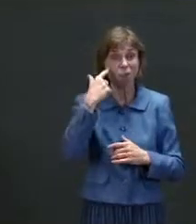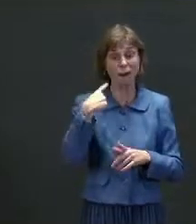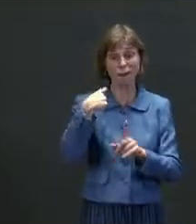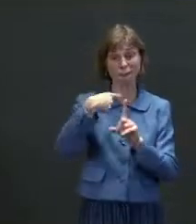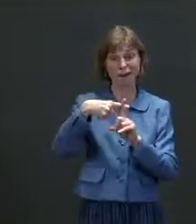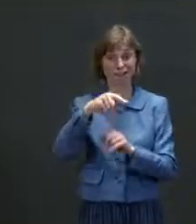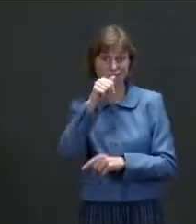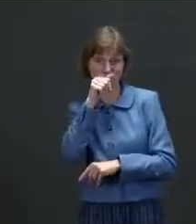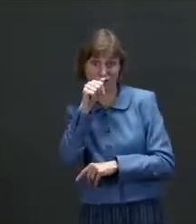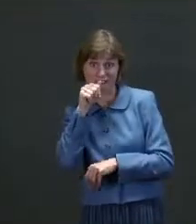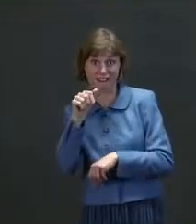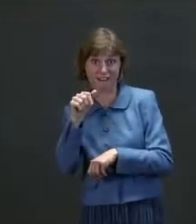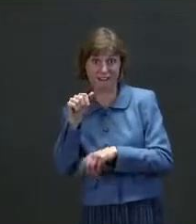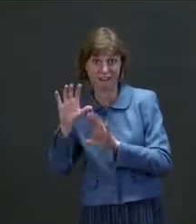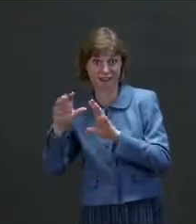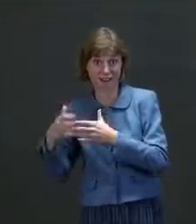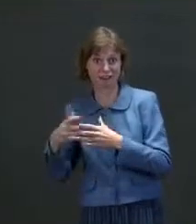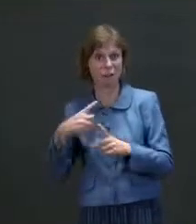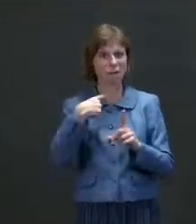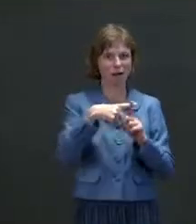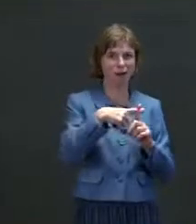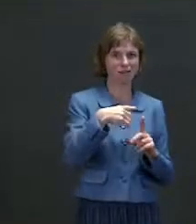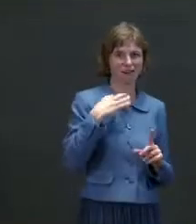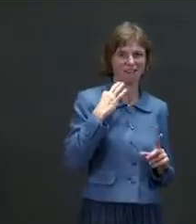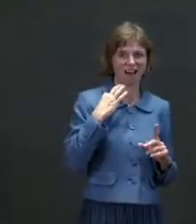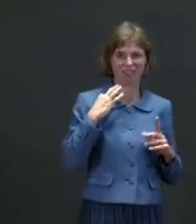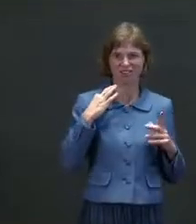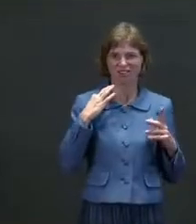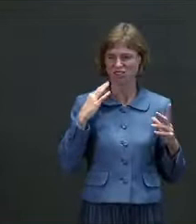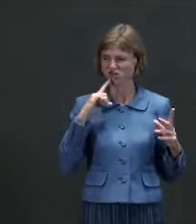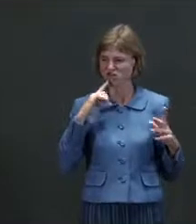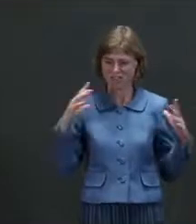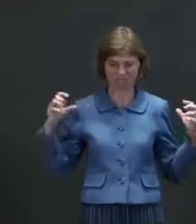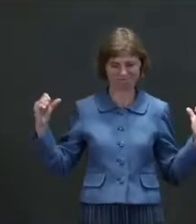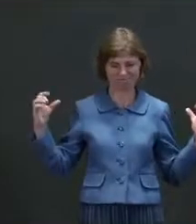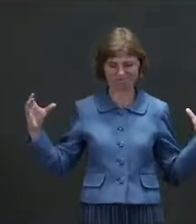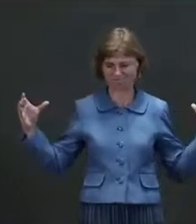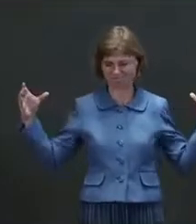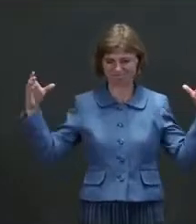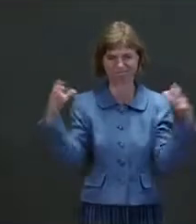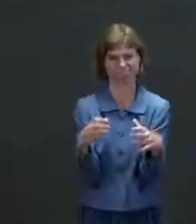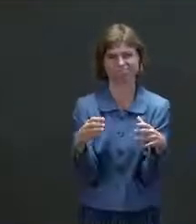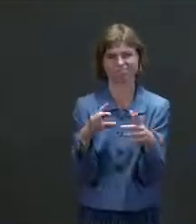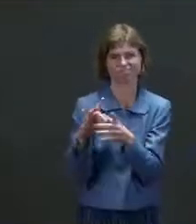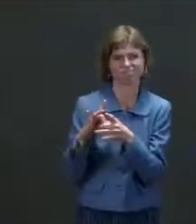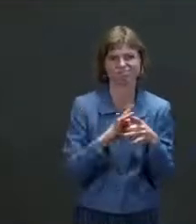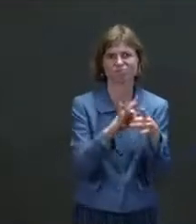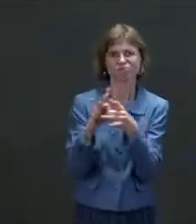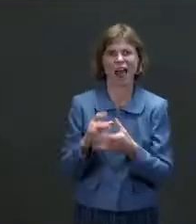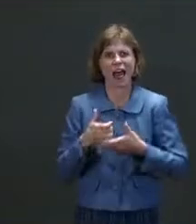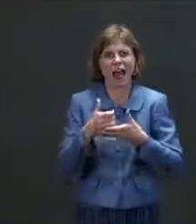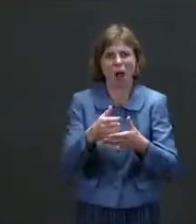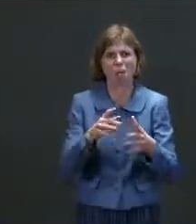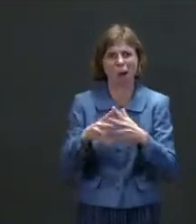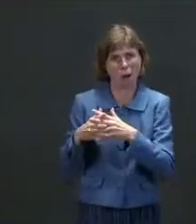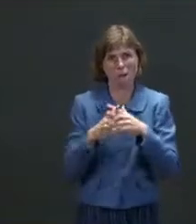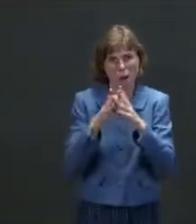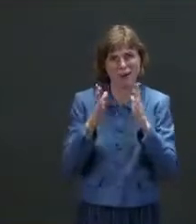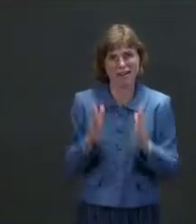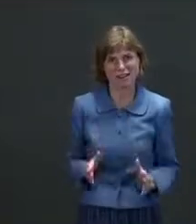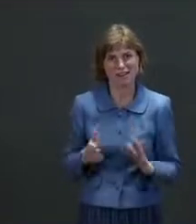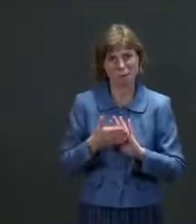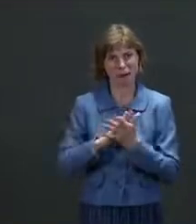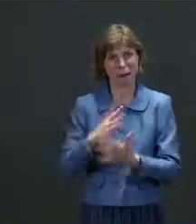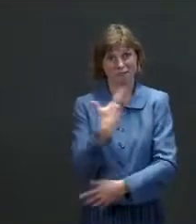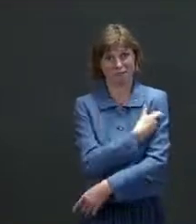sector, as well as all the volunteers, come together to help the American people get vaccinated, is going to help us